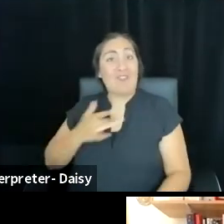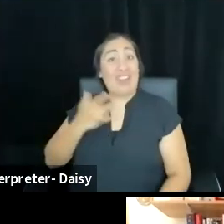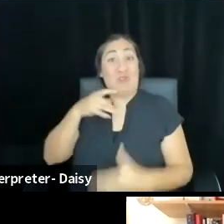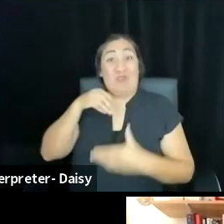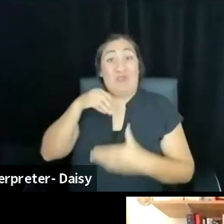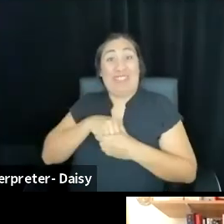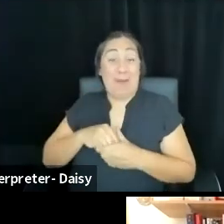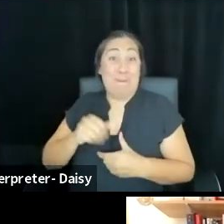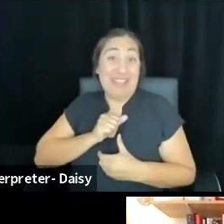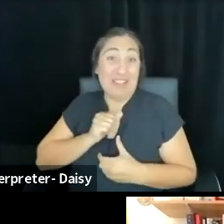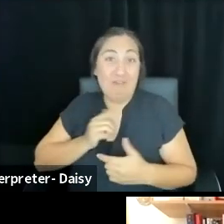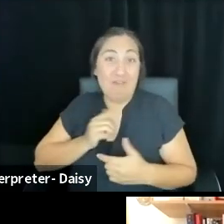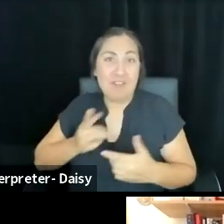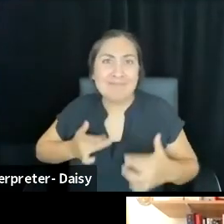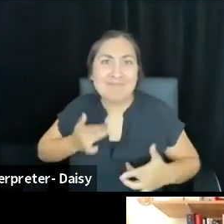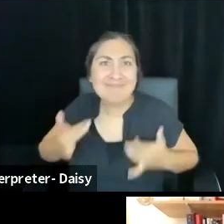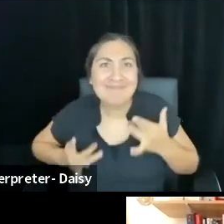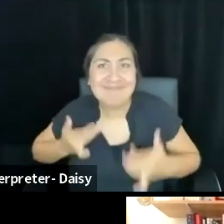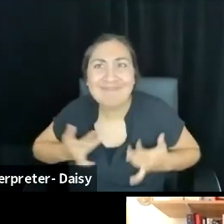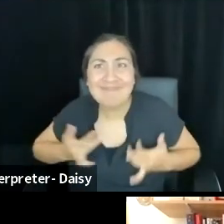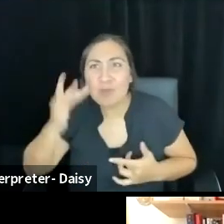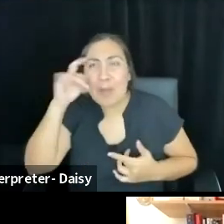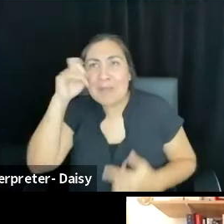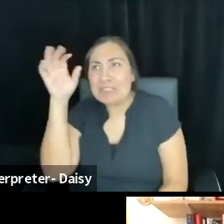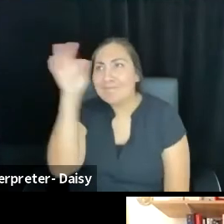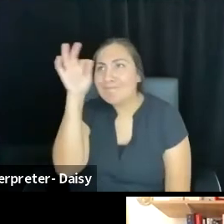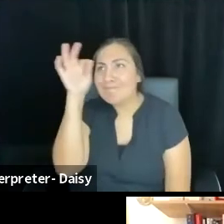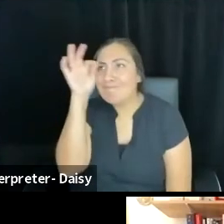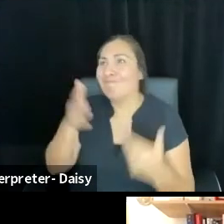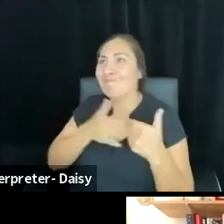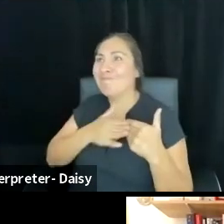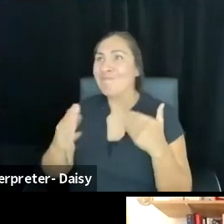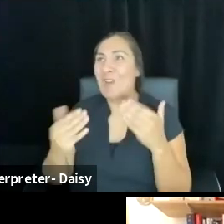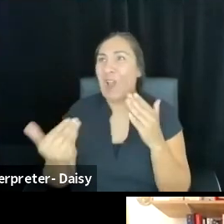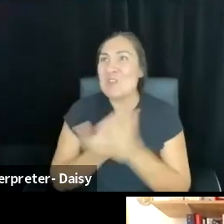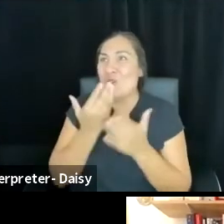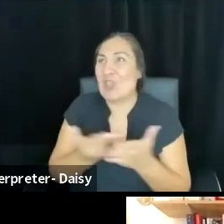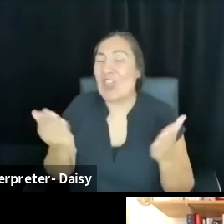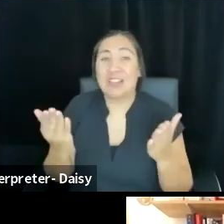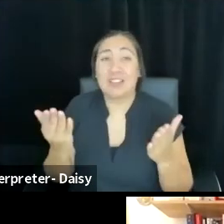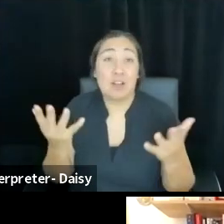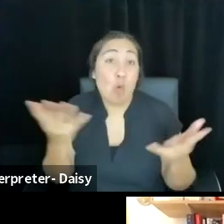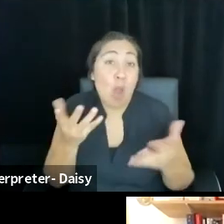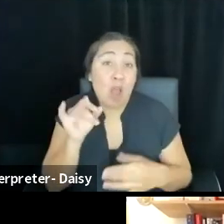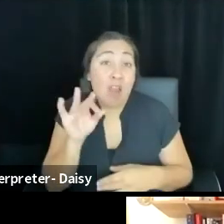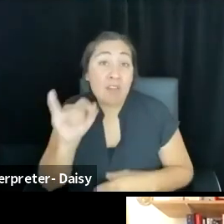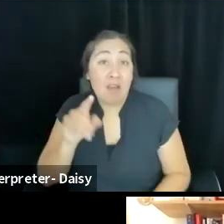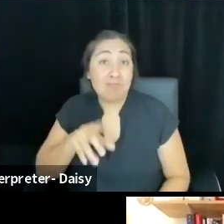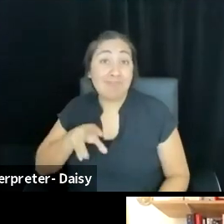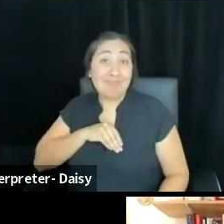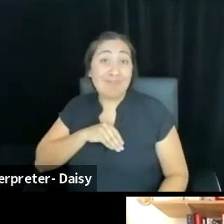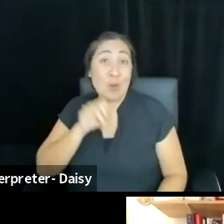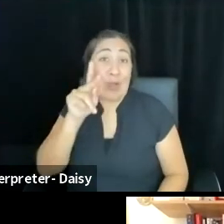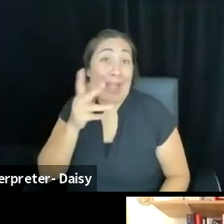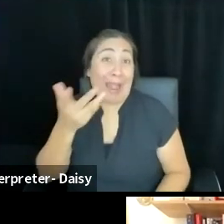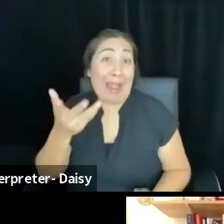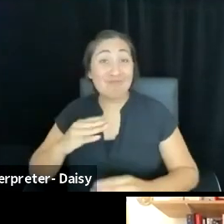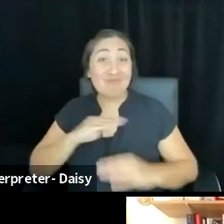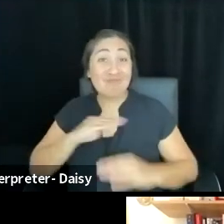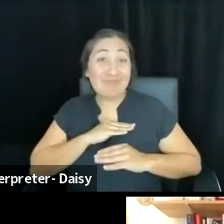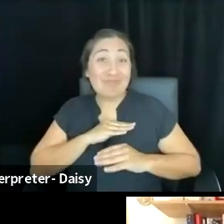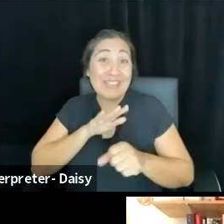And what if we were just okay with that? What if that were enough to just say, I don't know. So let's put one foot in front of the